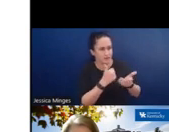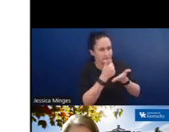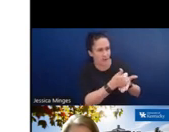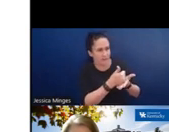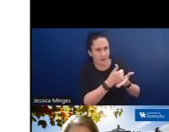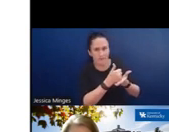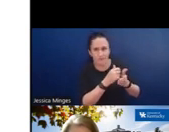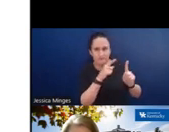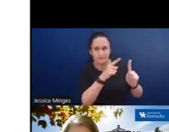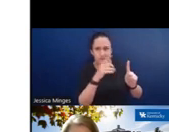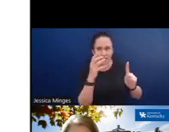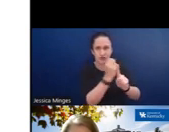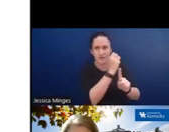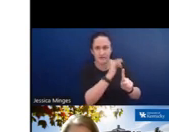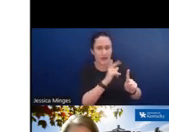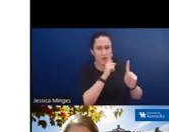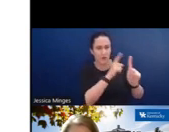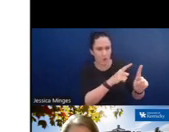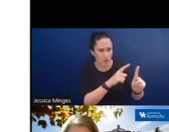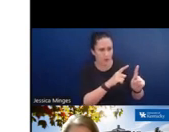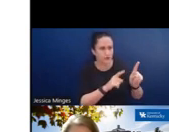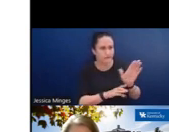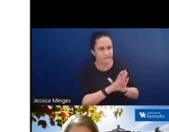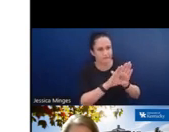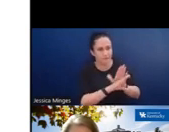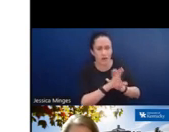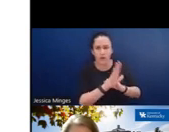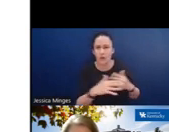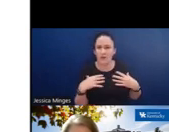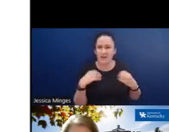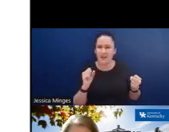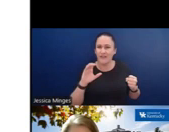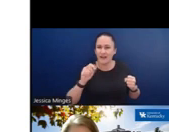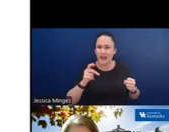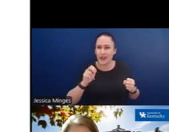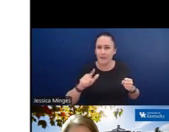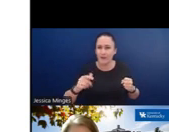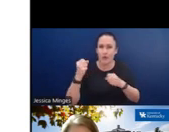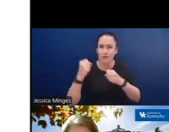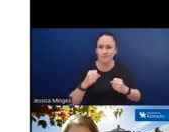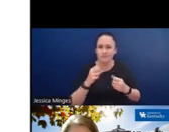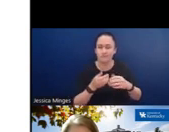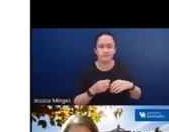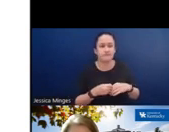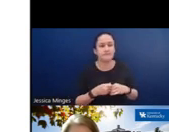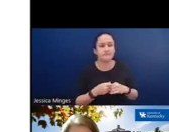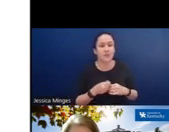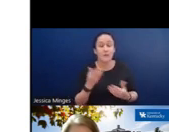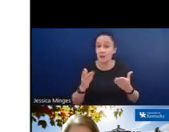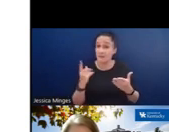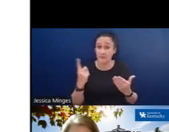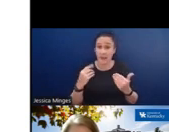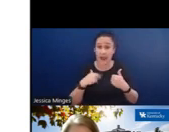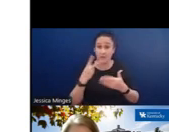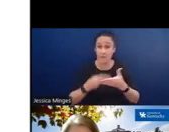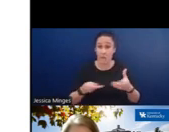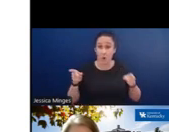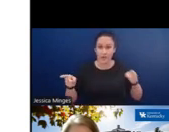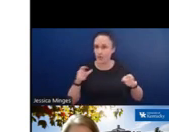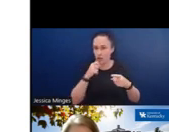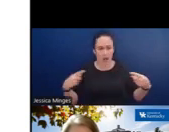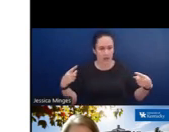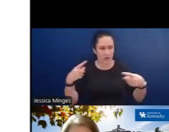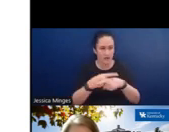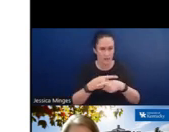interested in that day to build their recovery capital. So someone certainly might have a sponsor and a peer coach. They're not in conflict with each other, but they do